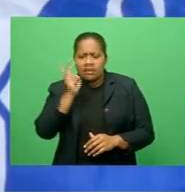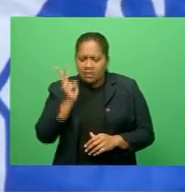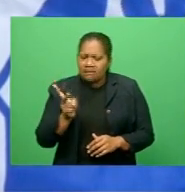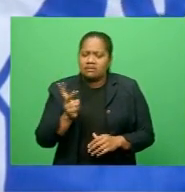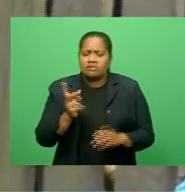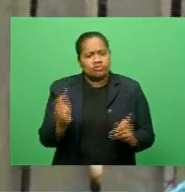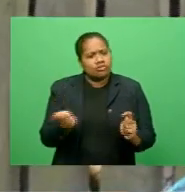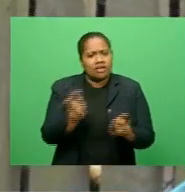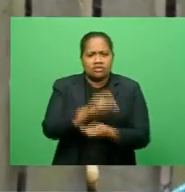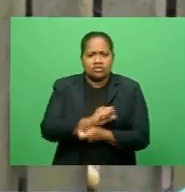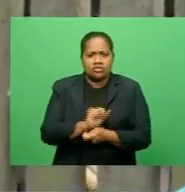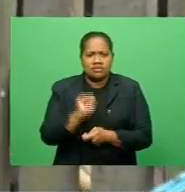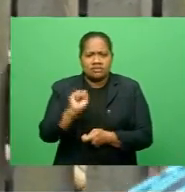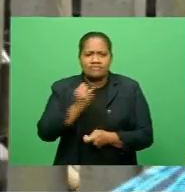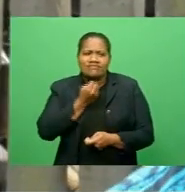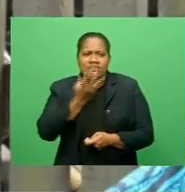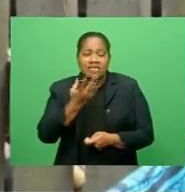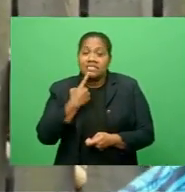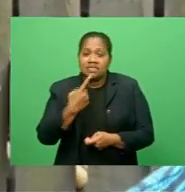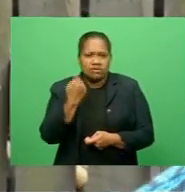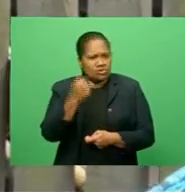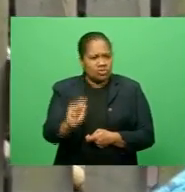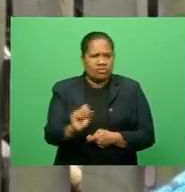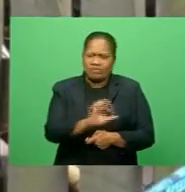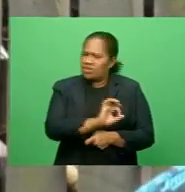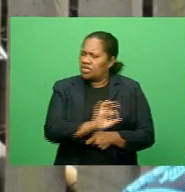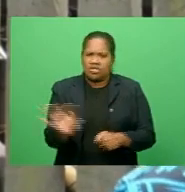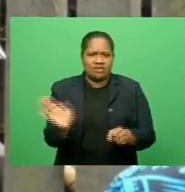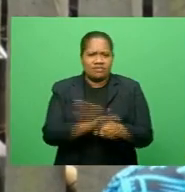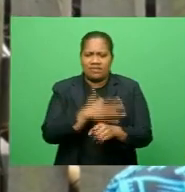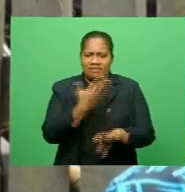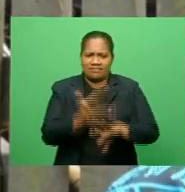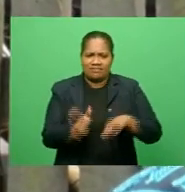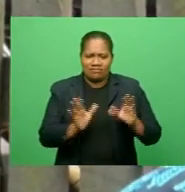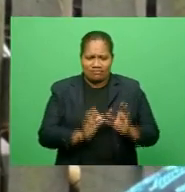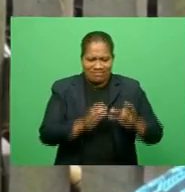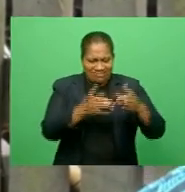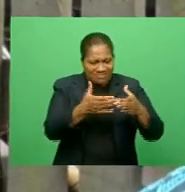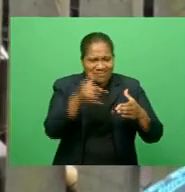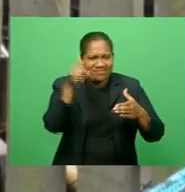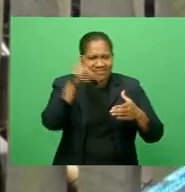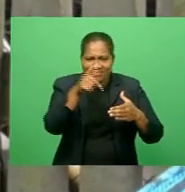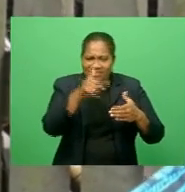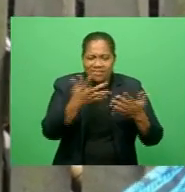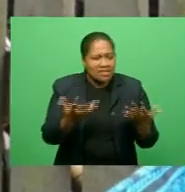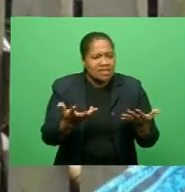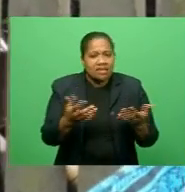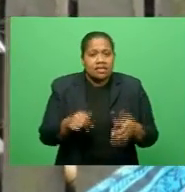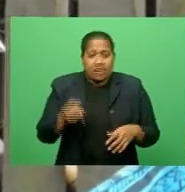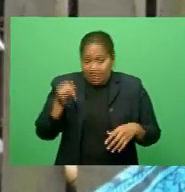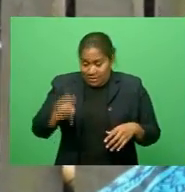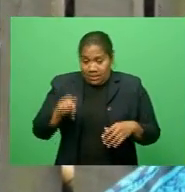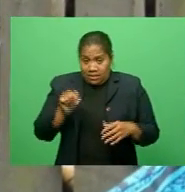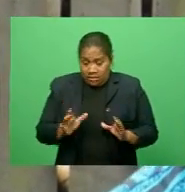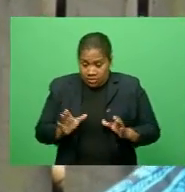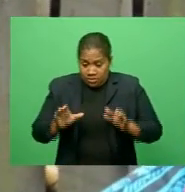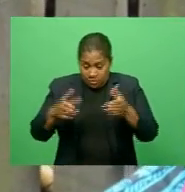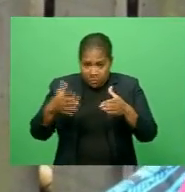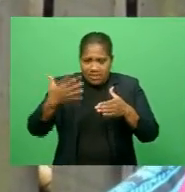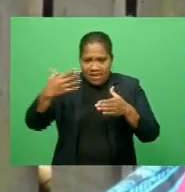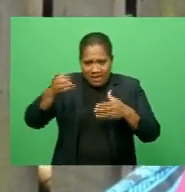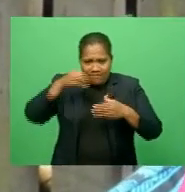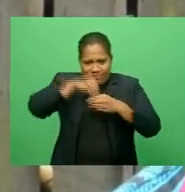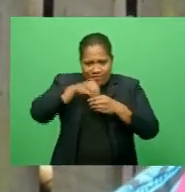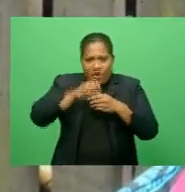He said, No, I will not form a new political party. This party carries what I believe should be